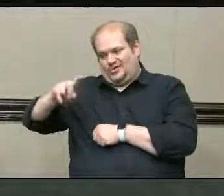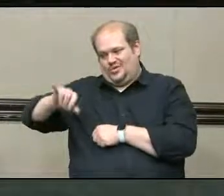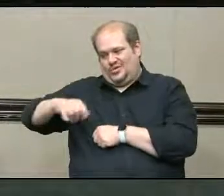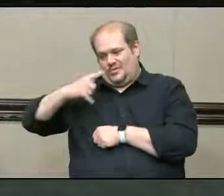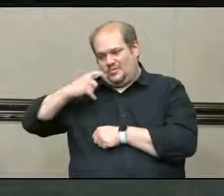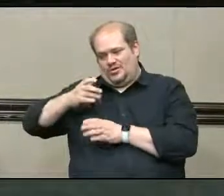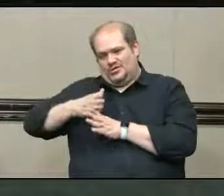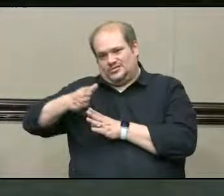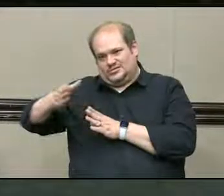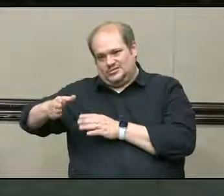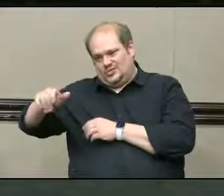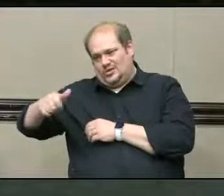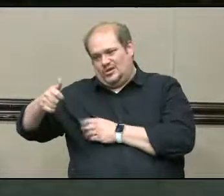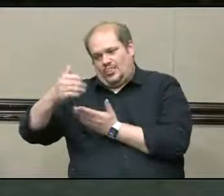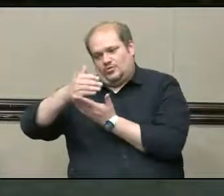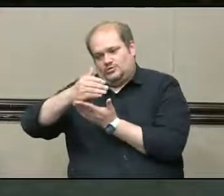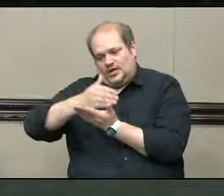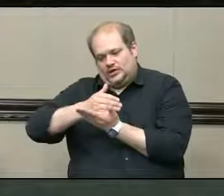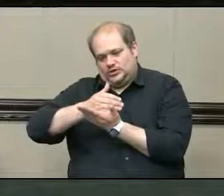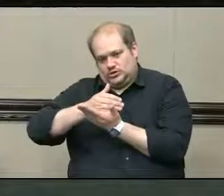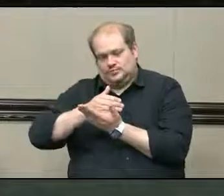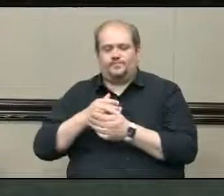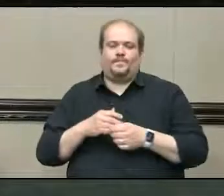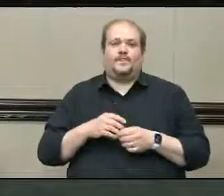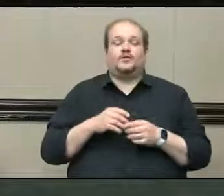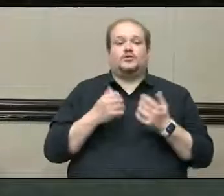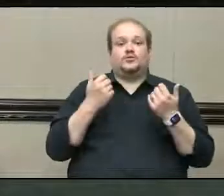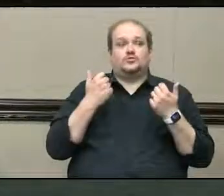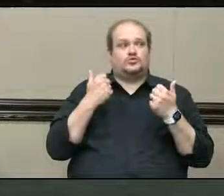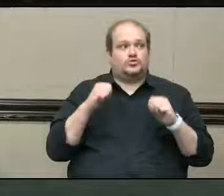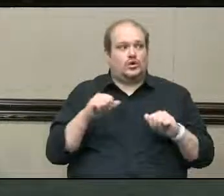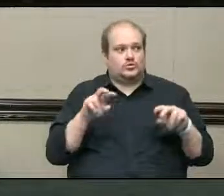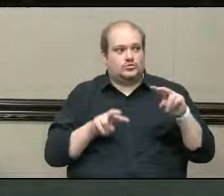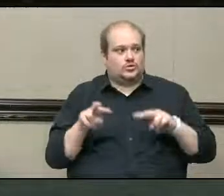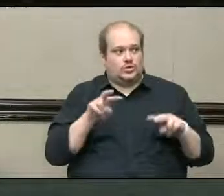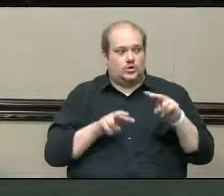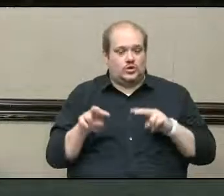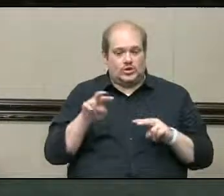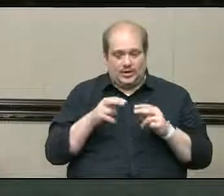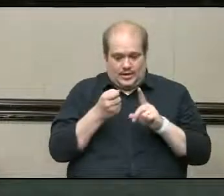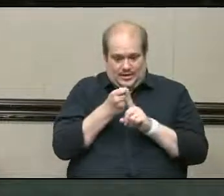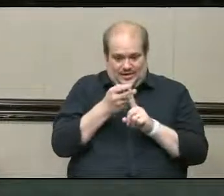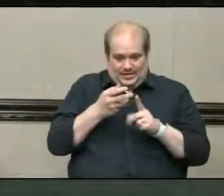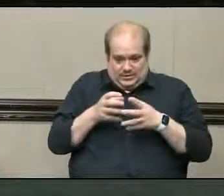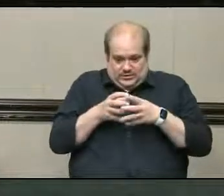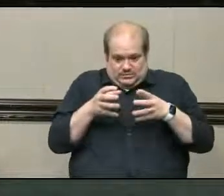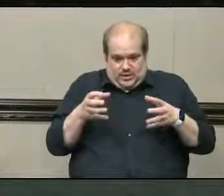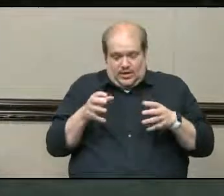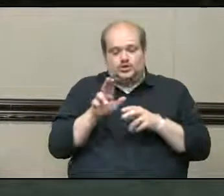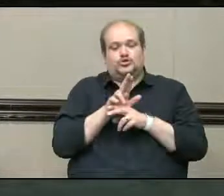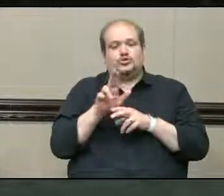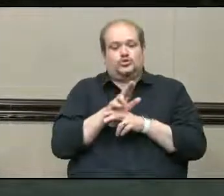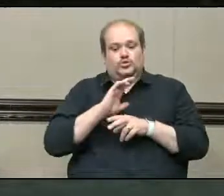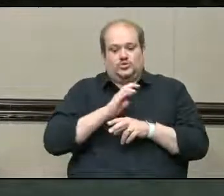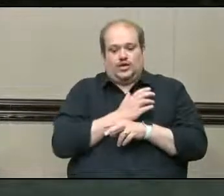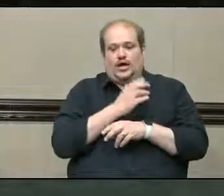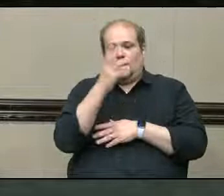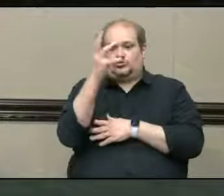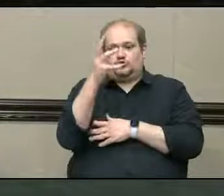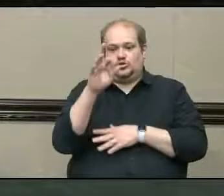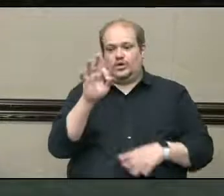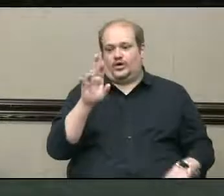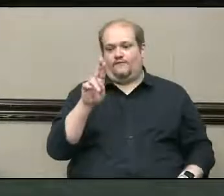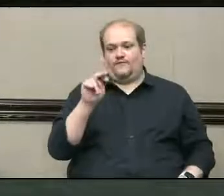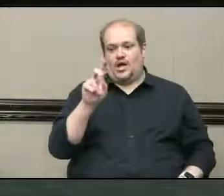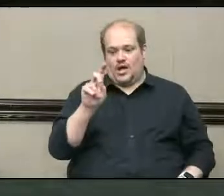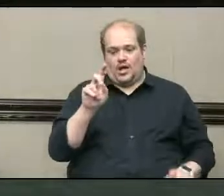went over into another section. So really looking at trying to just expand an area that we can utilize our tree fund in